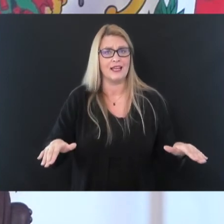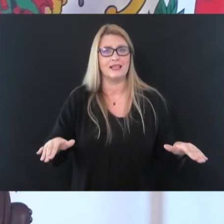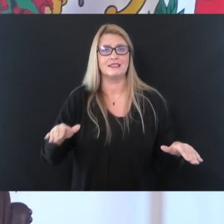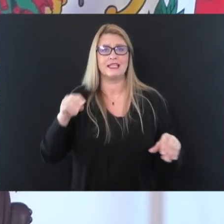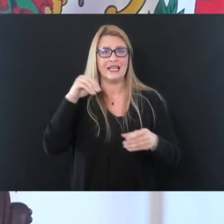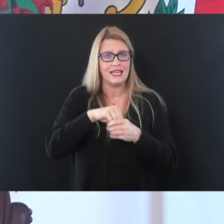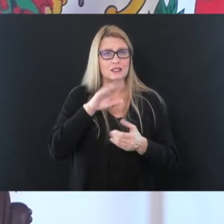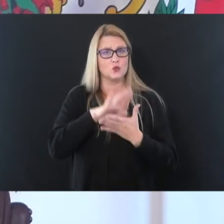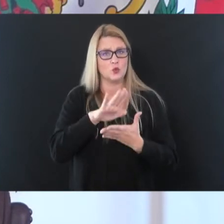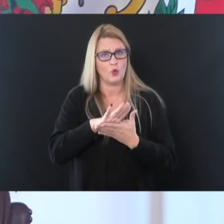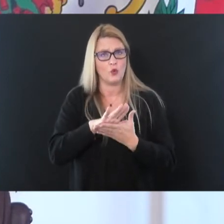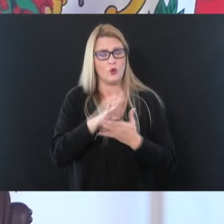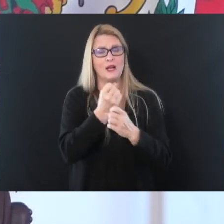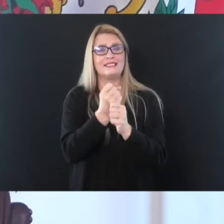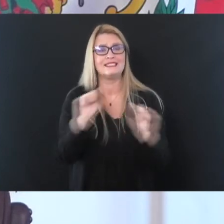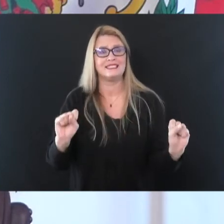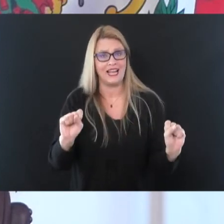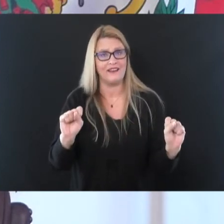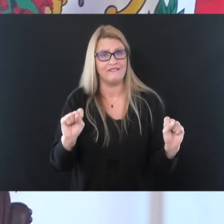in school and as safe